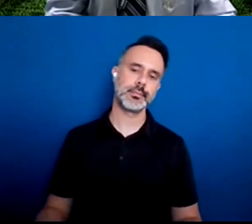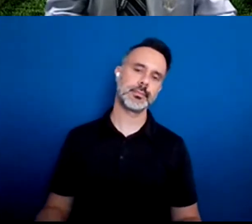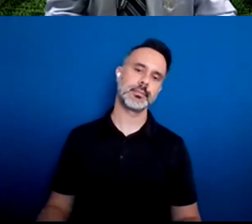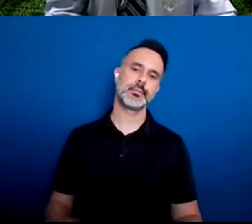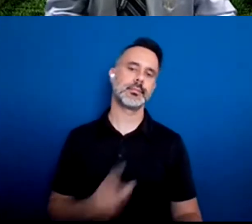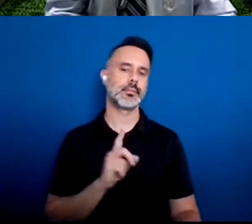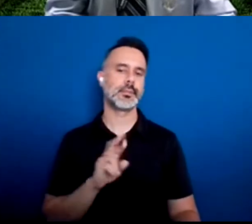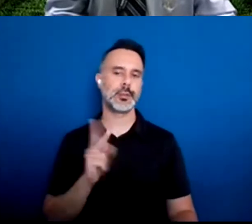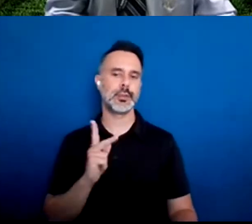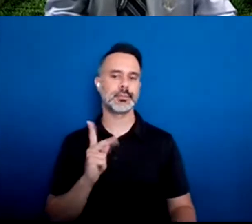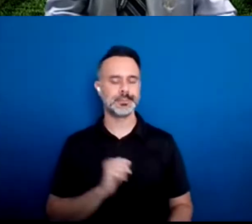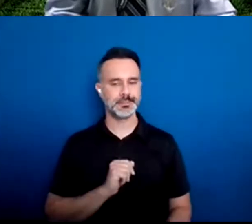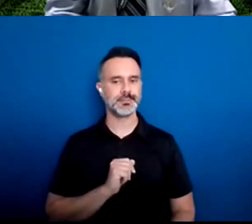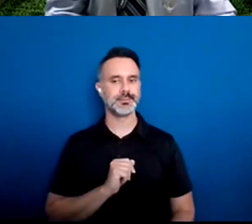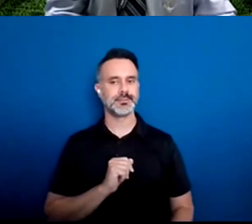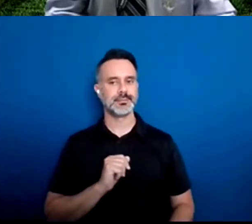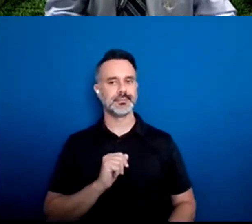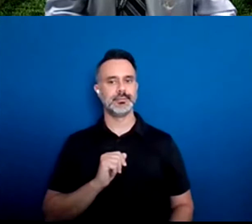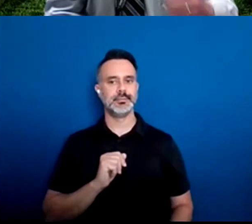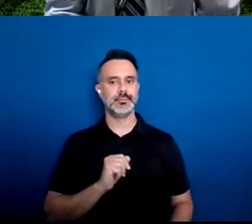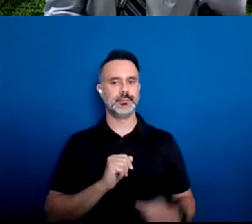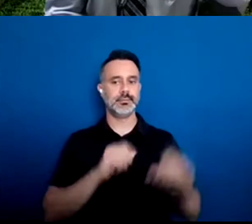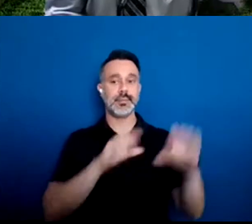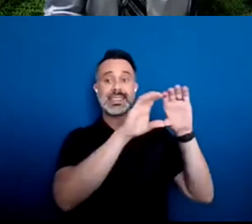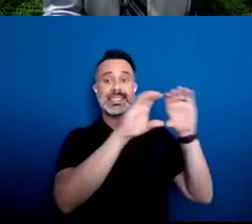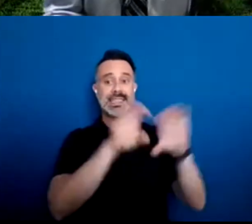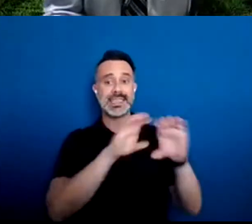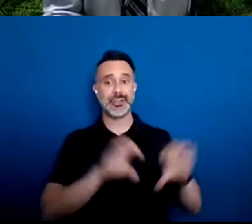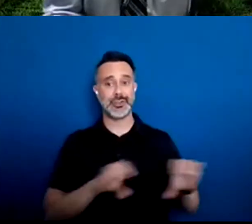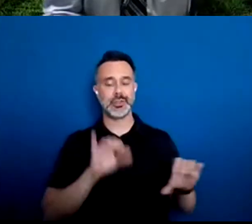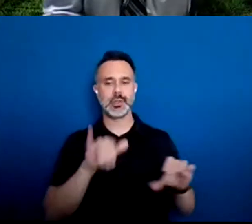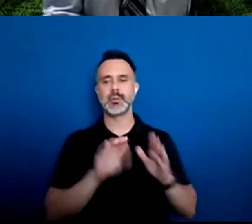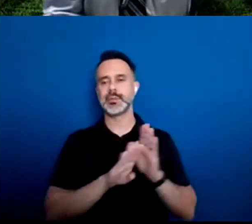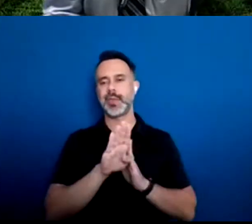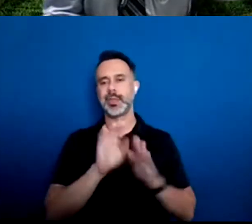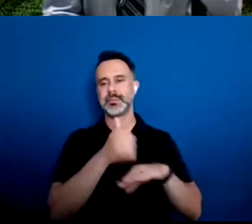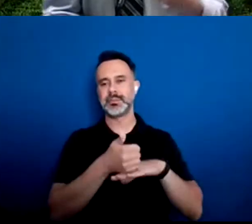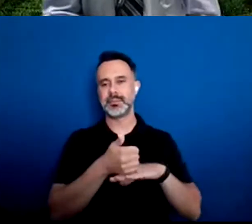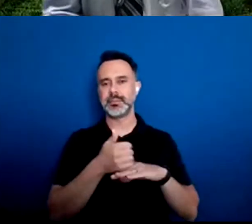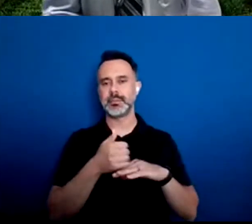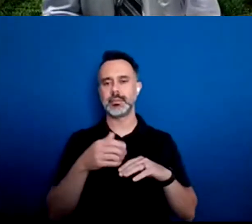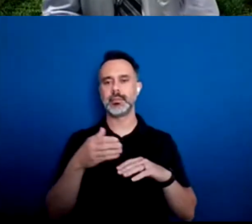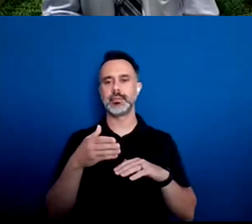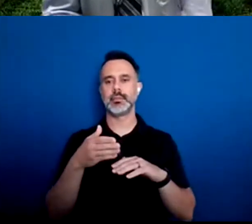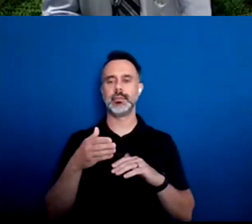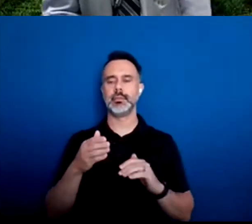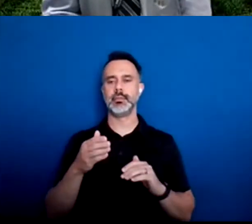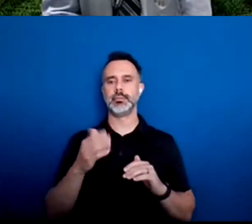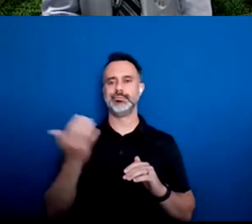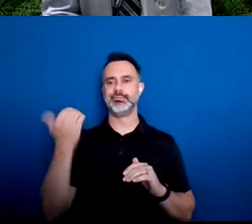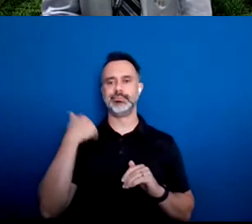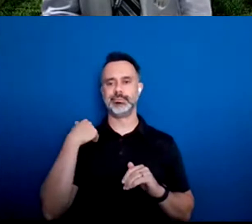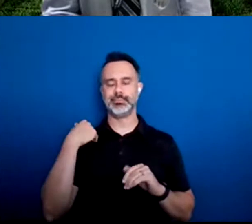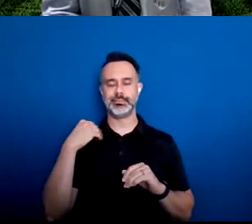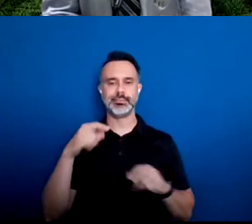Helps to unmute. The tiers were developed at the time after we were coming out